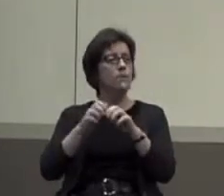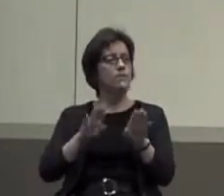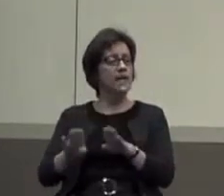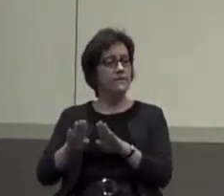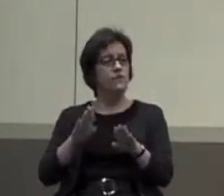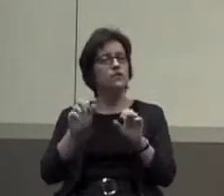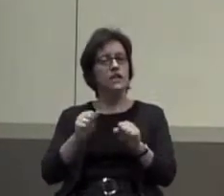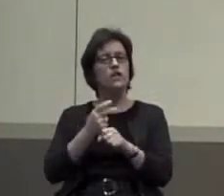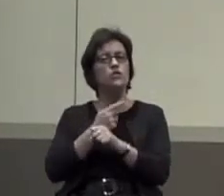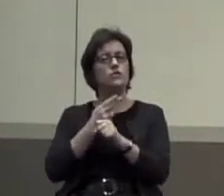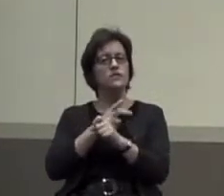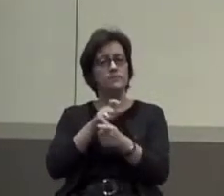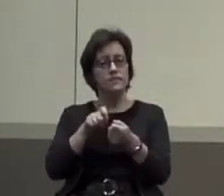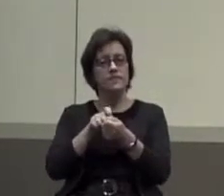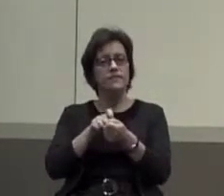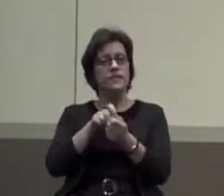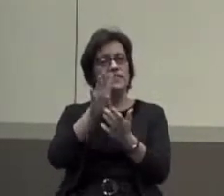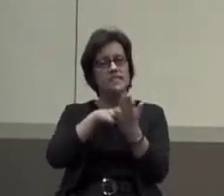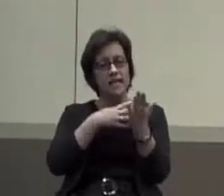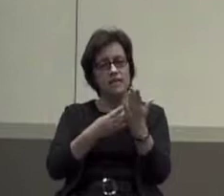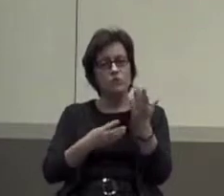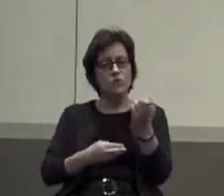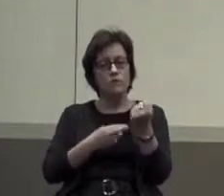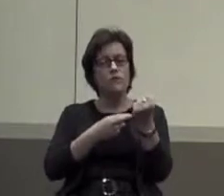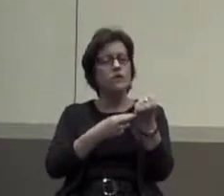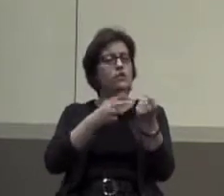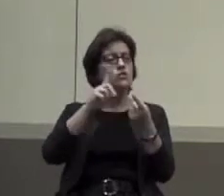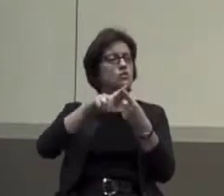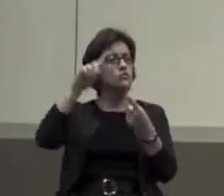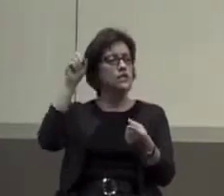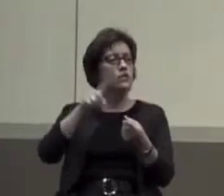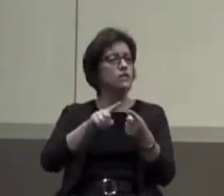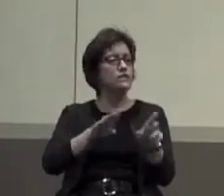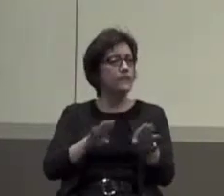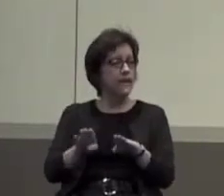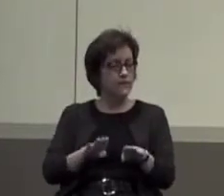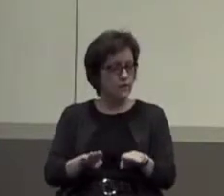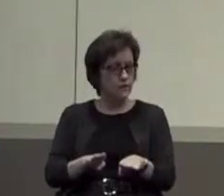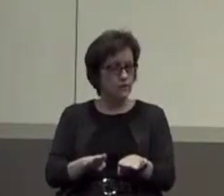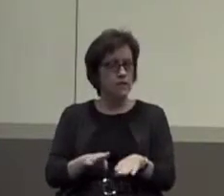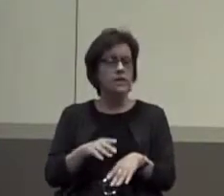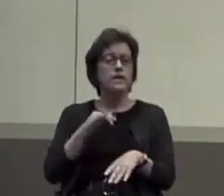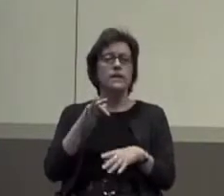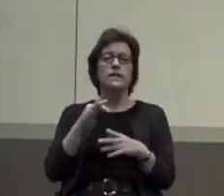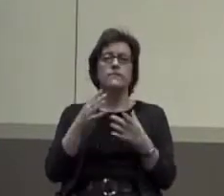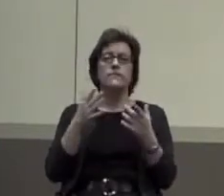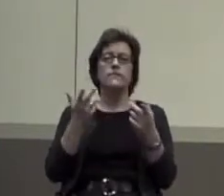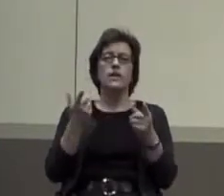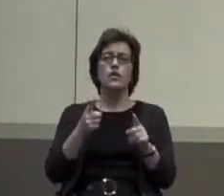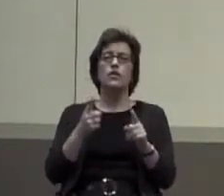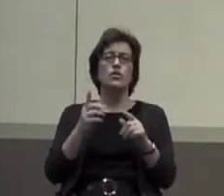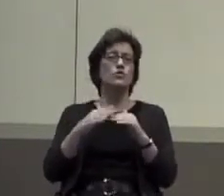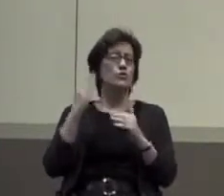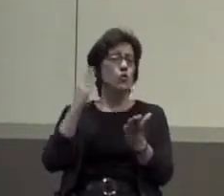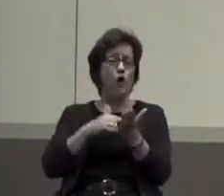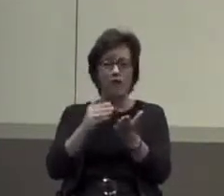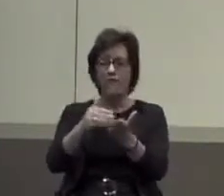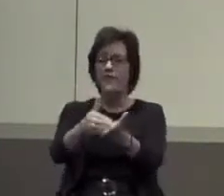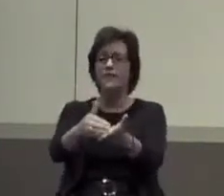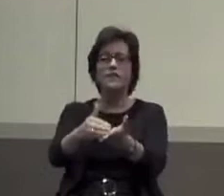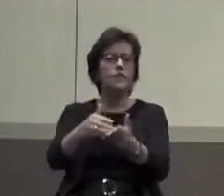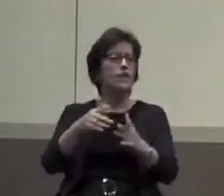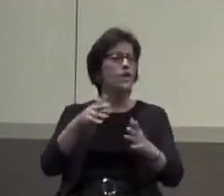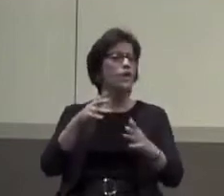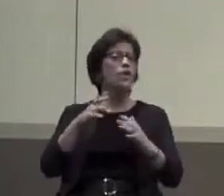specific schedule of reinforcement to decrease the behaviors. If they occur too often or too quickly for